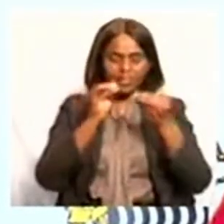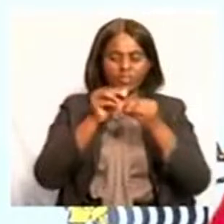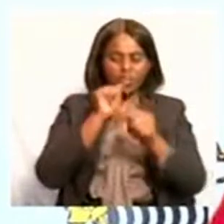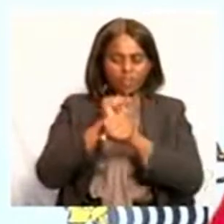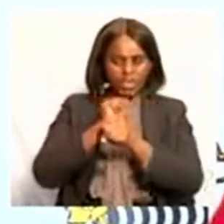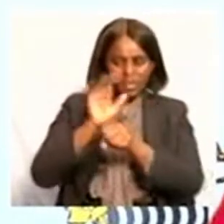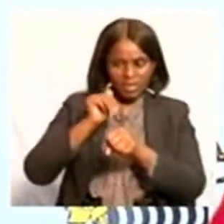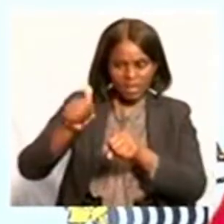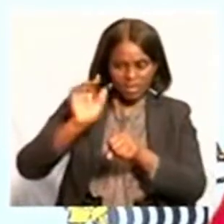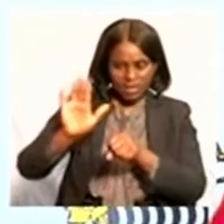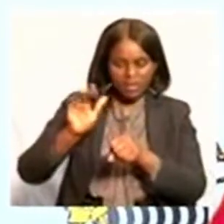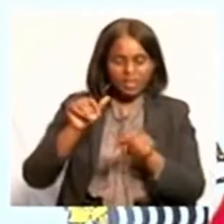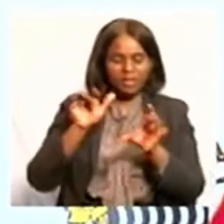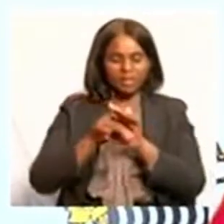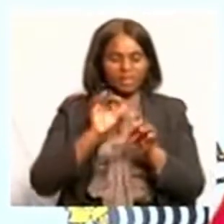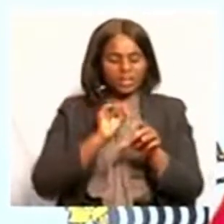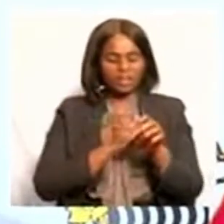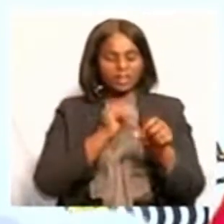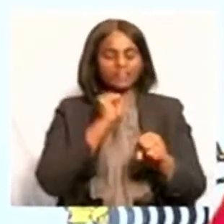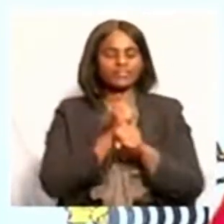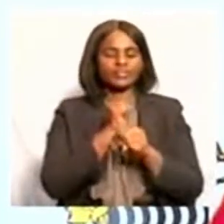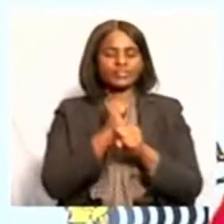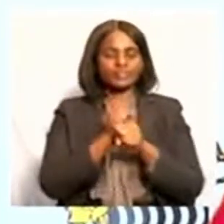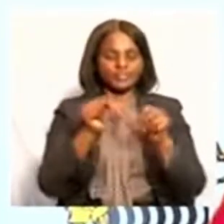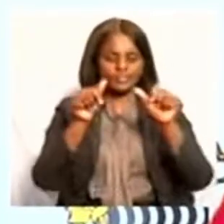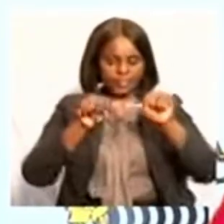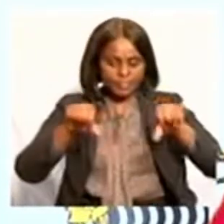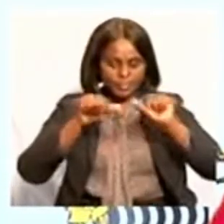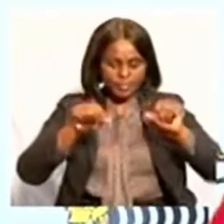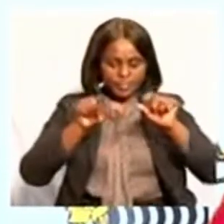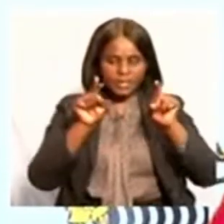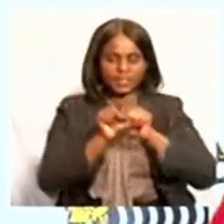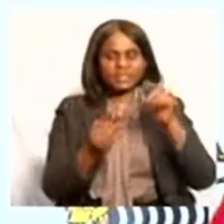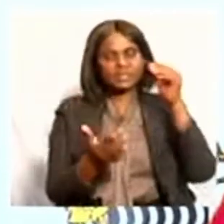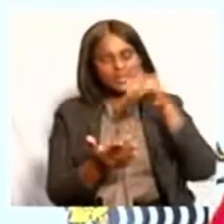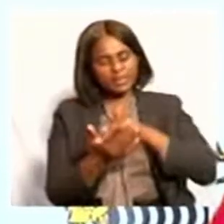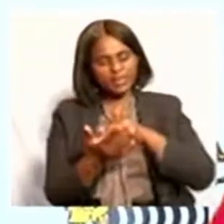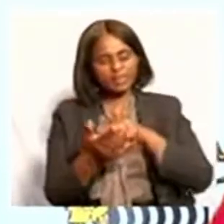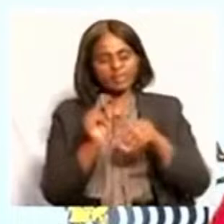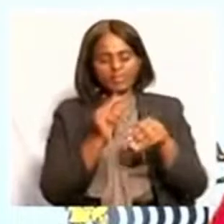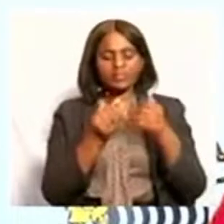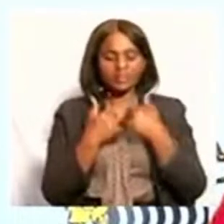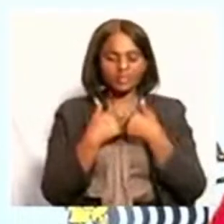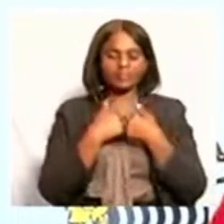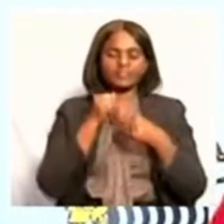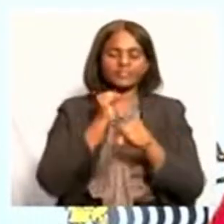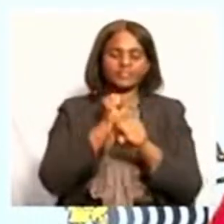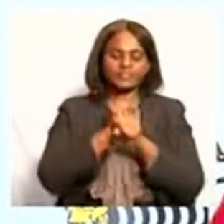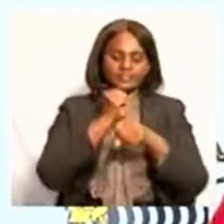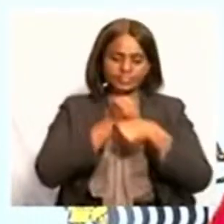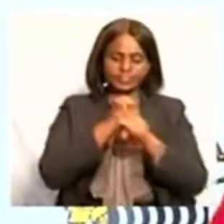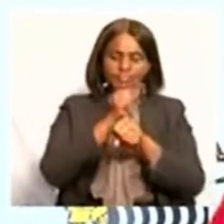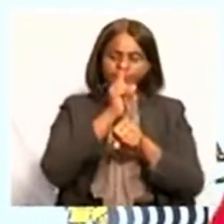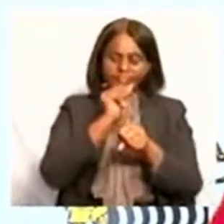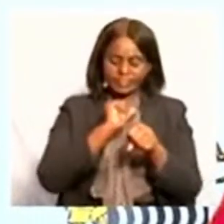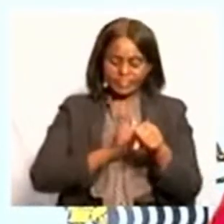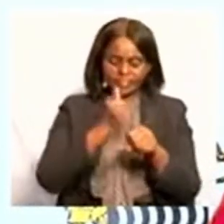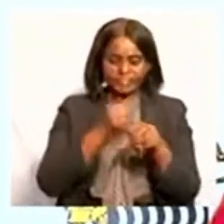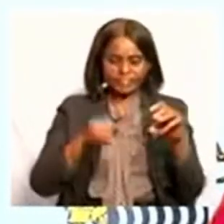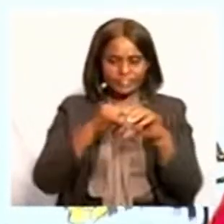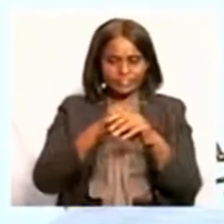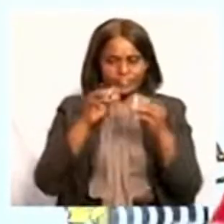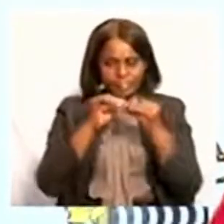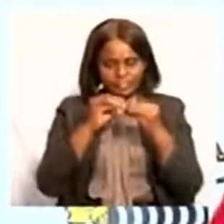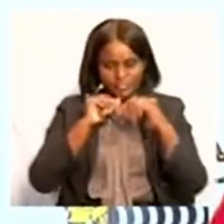play in our core function of auditing, and we do that by ensuring that we engage them.